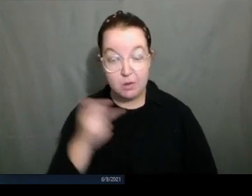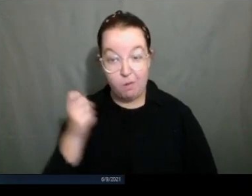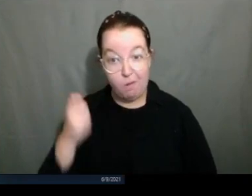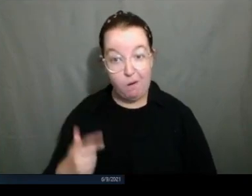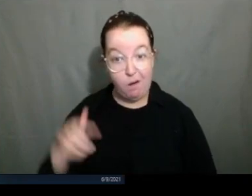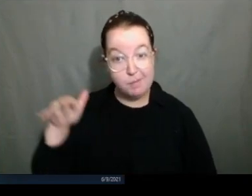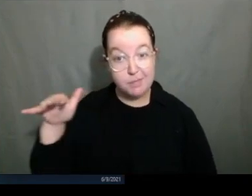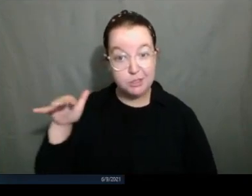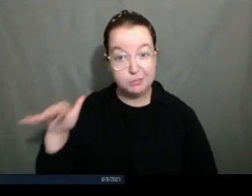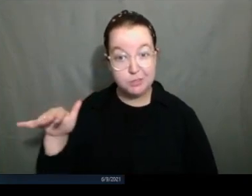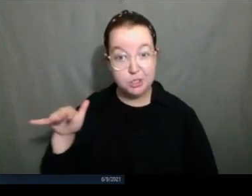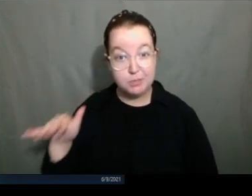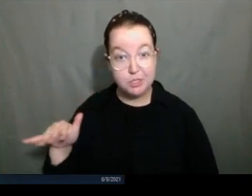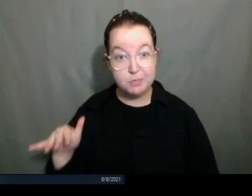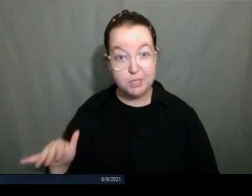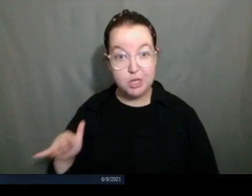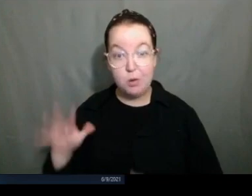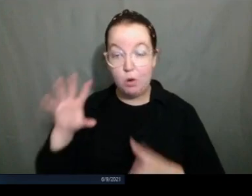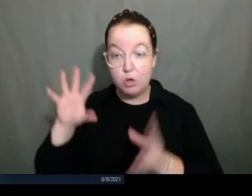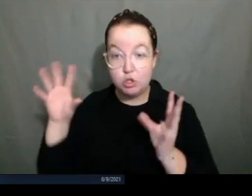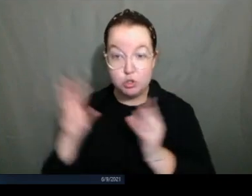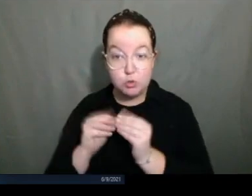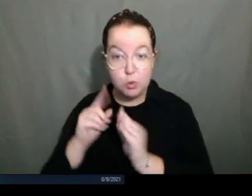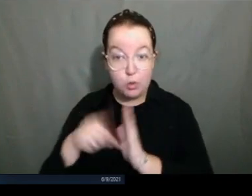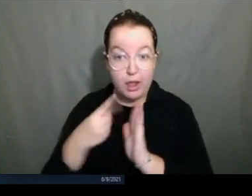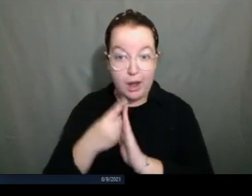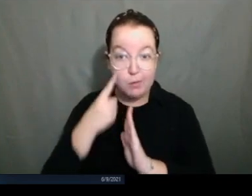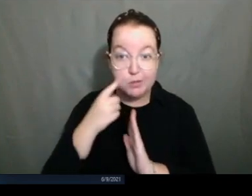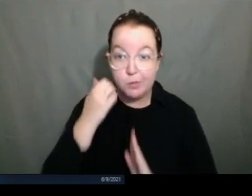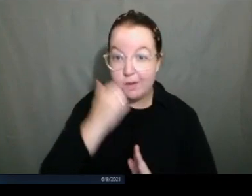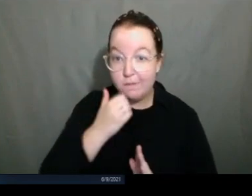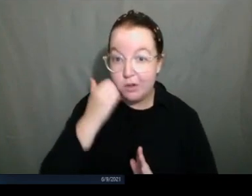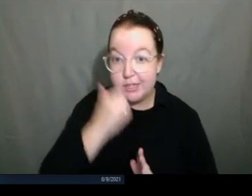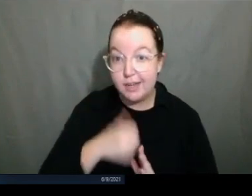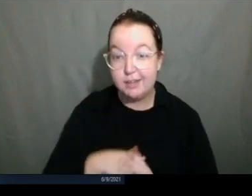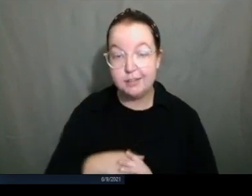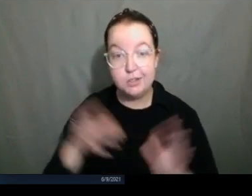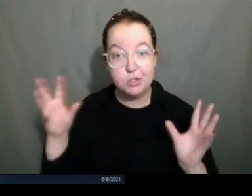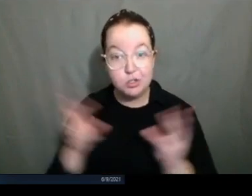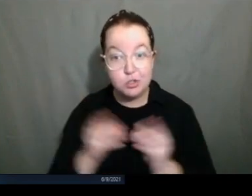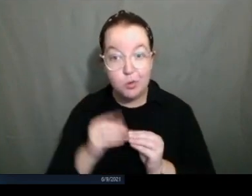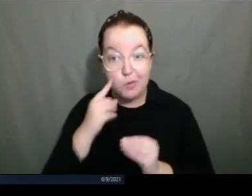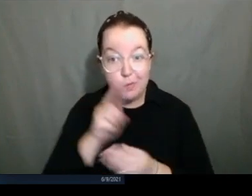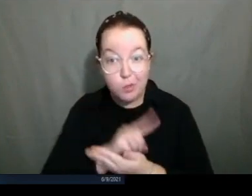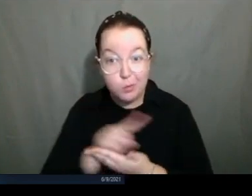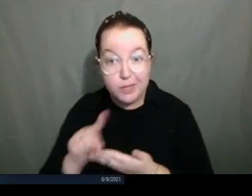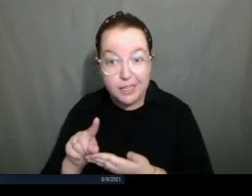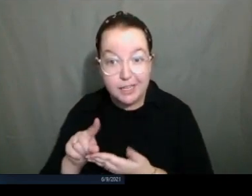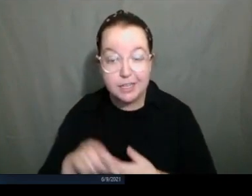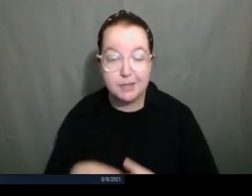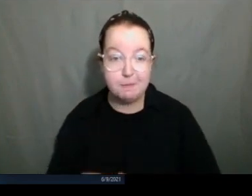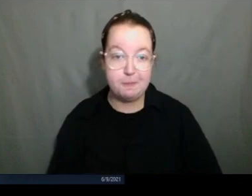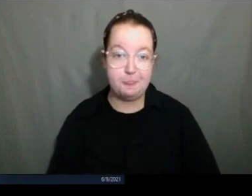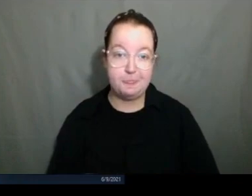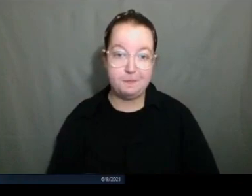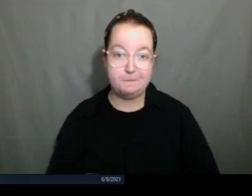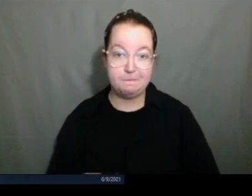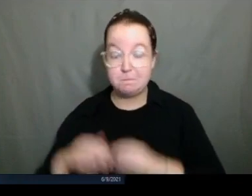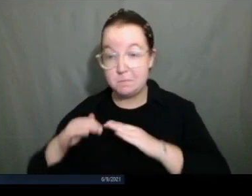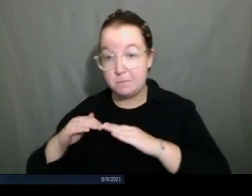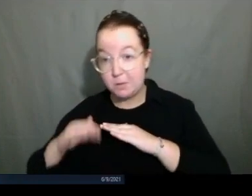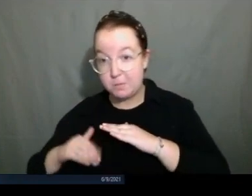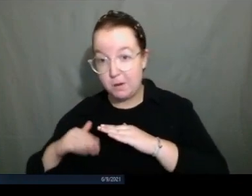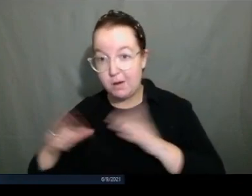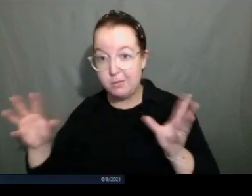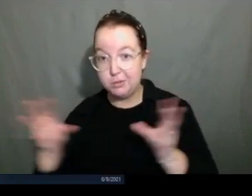clock. You'll be able to see your total hours for each day, your total hours for the week, and down at the bottom, it will show you your